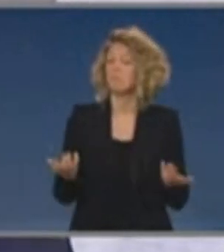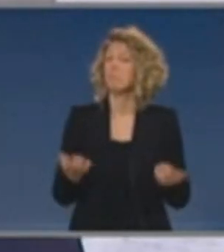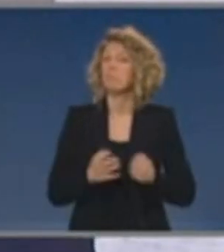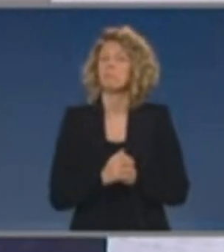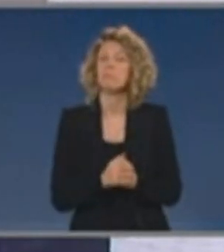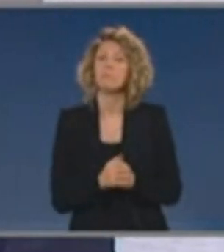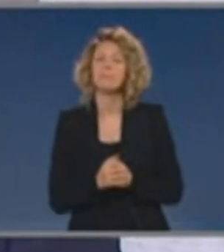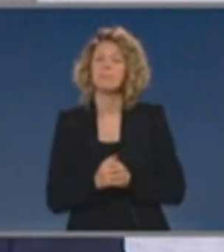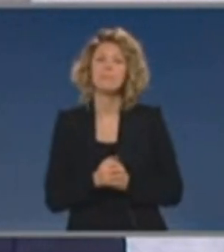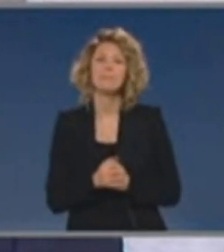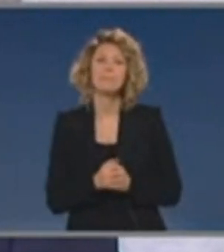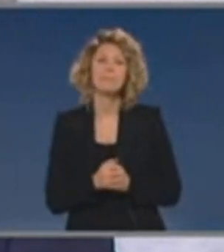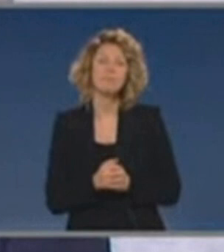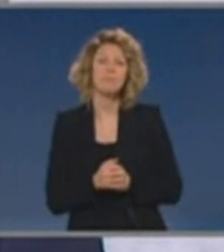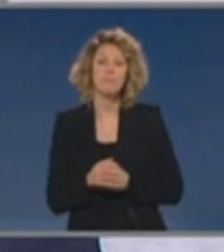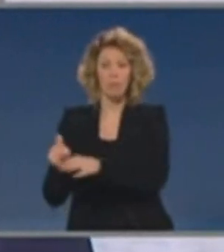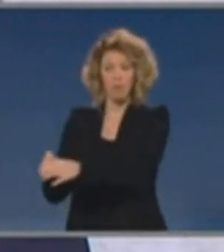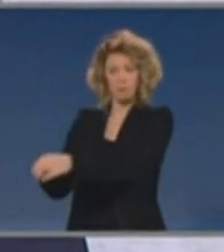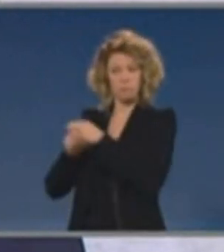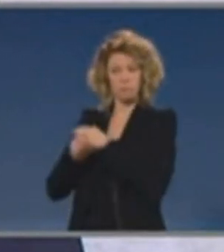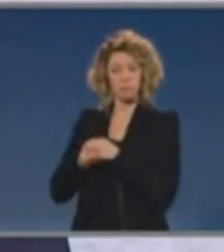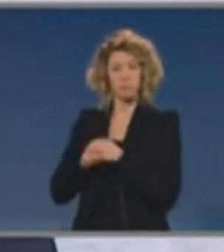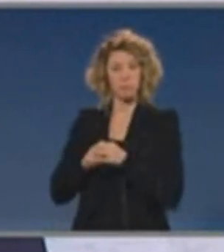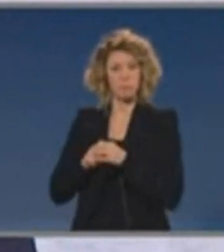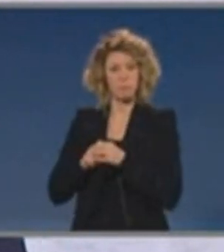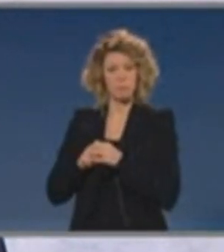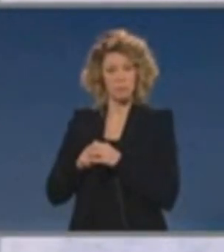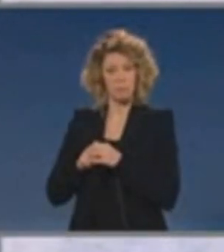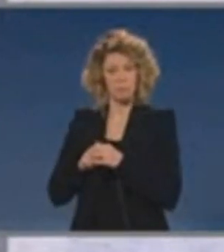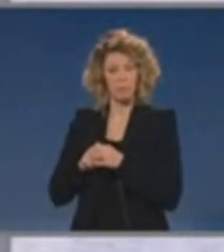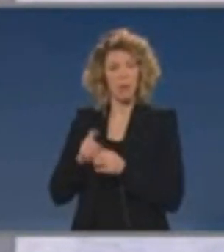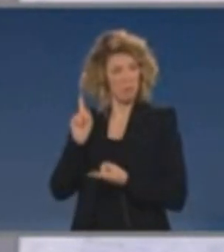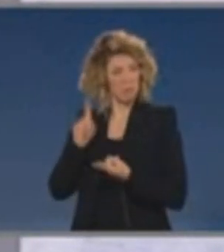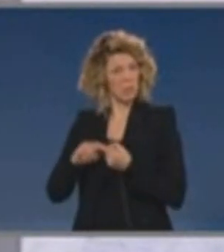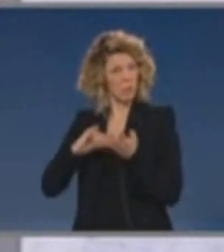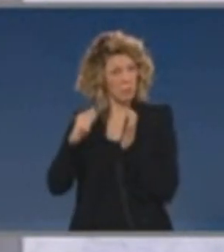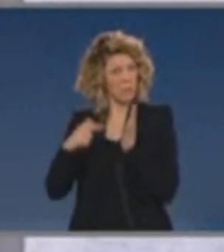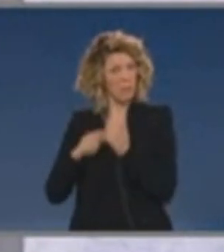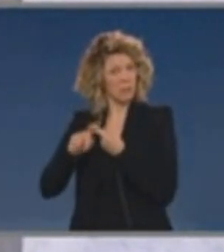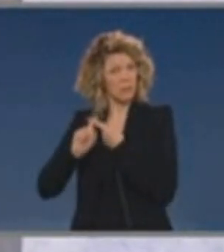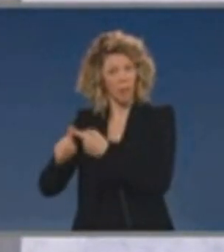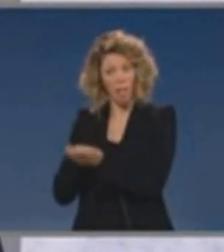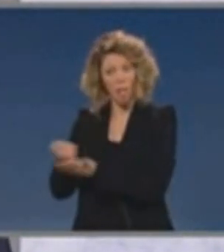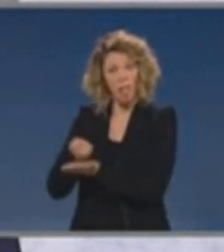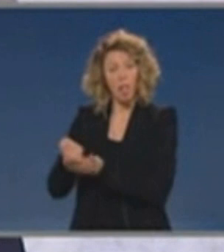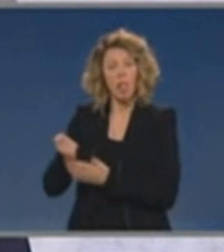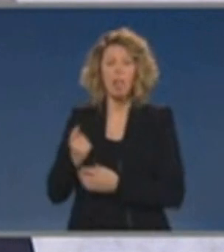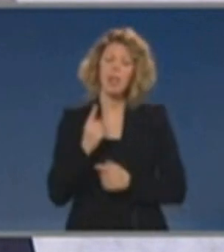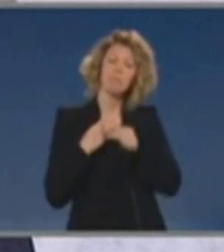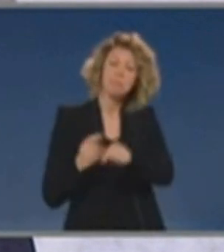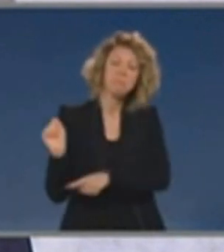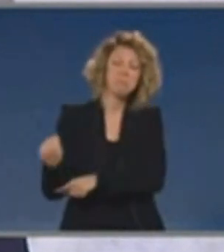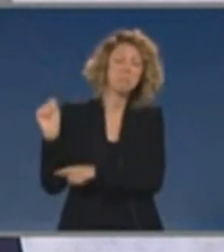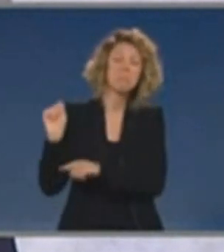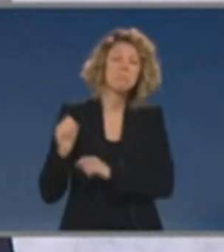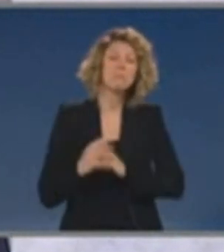can guarantee that, Jono? they can guarantee that they will be there until the end of September? Well, yes. From yesterday's announcement,